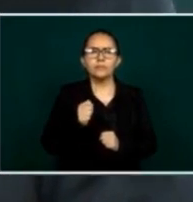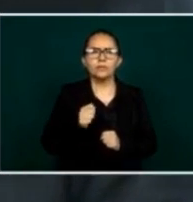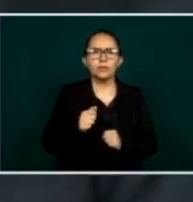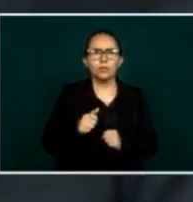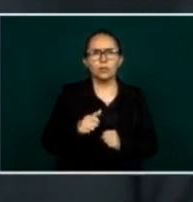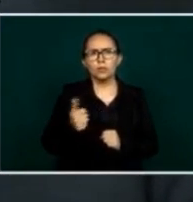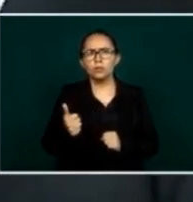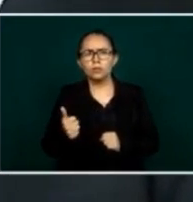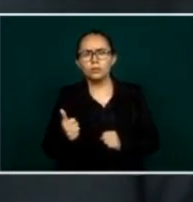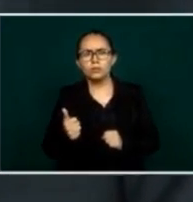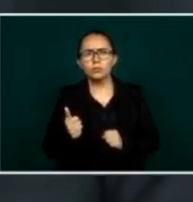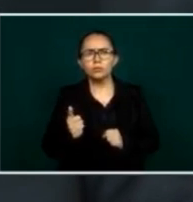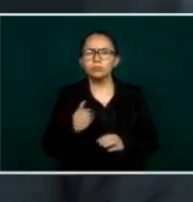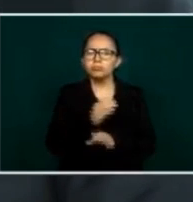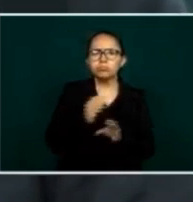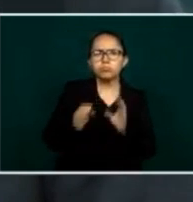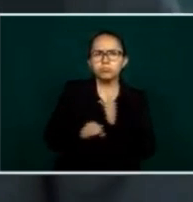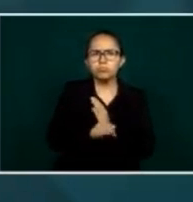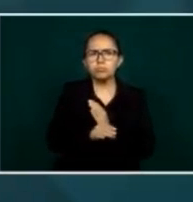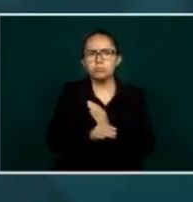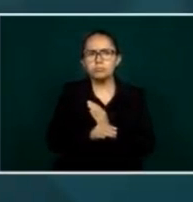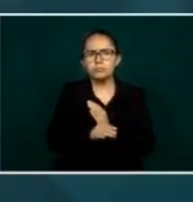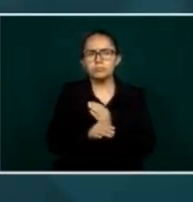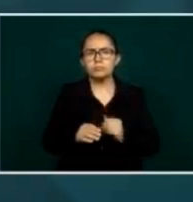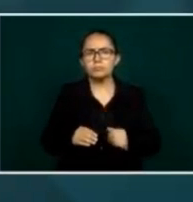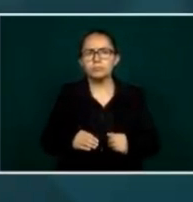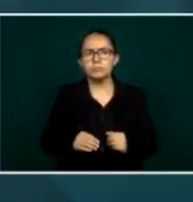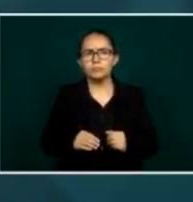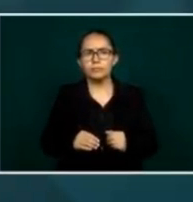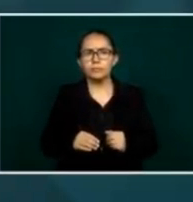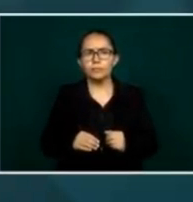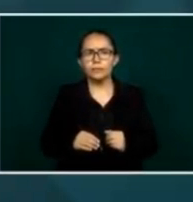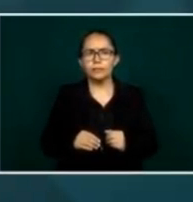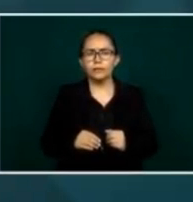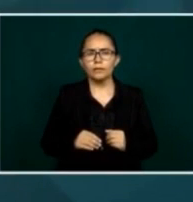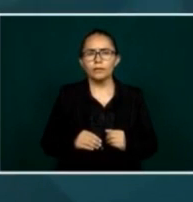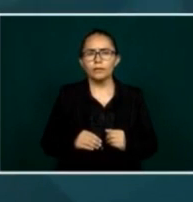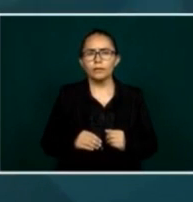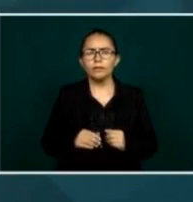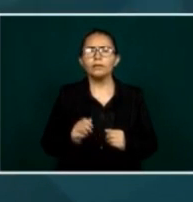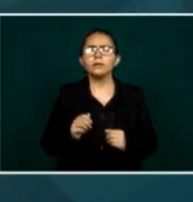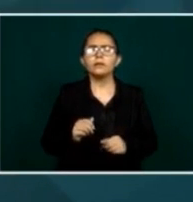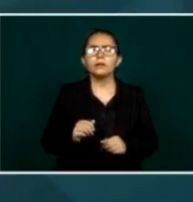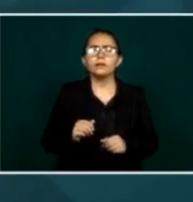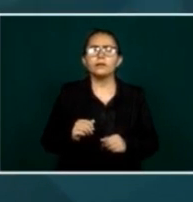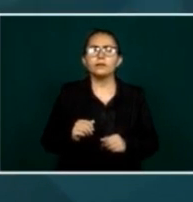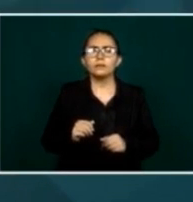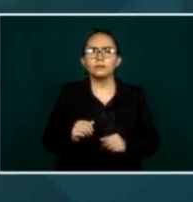So that's another that wasn't done before,